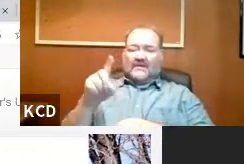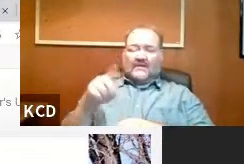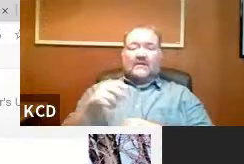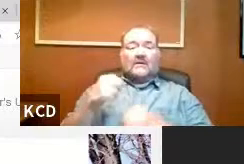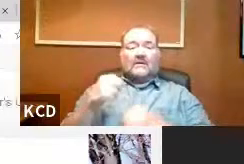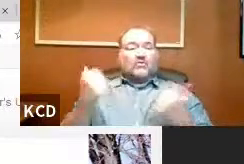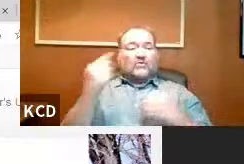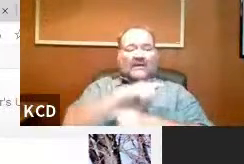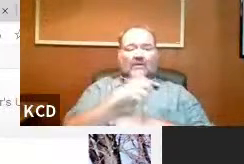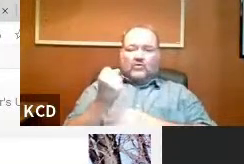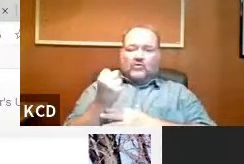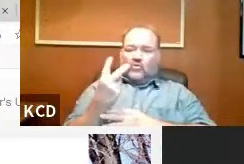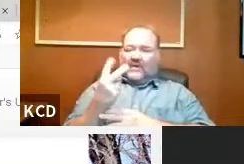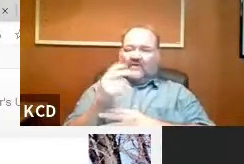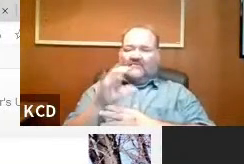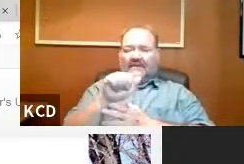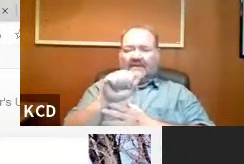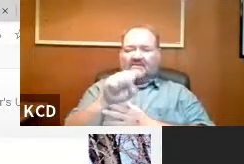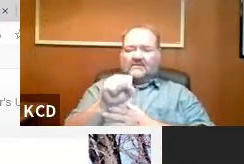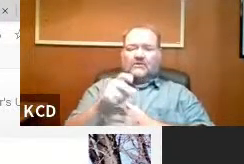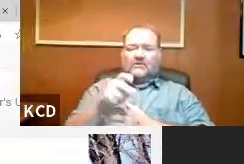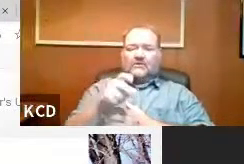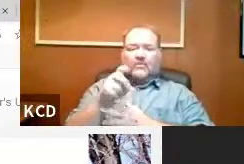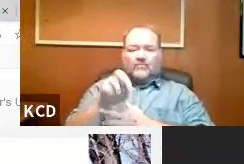at 12 cases per 100,000